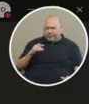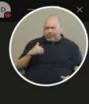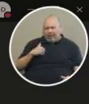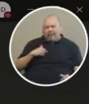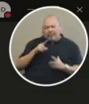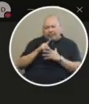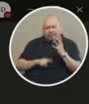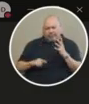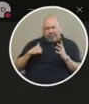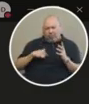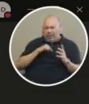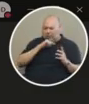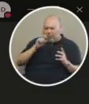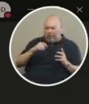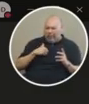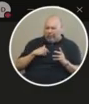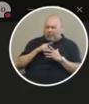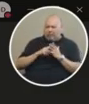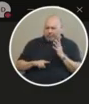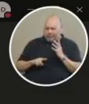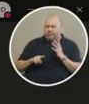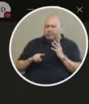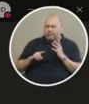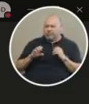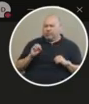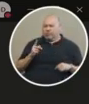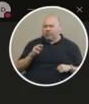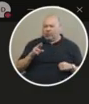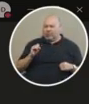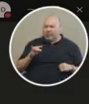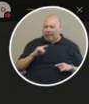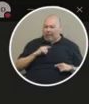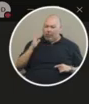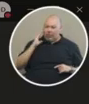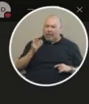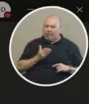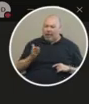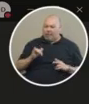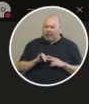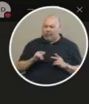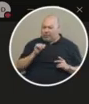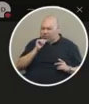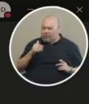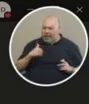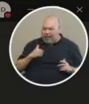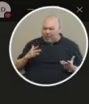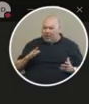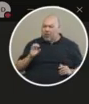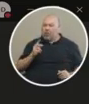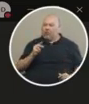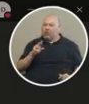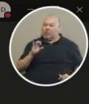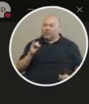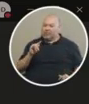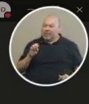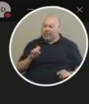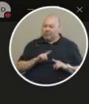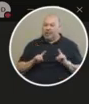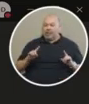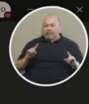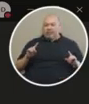having items that we don't necessarily have the oversight. And I understand there's a lot of items that we don't already have oversight on,